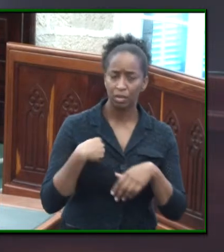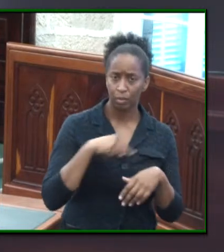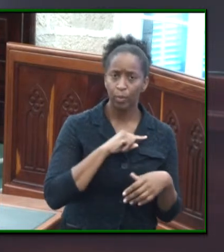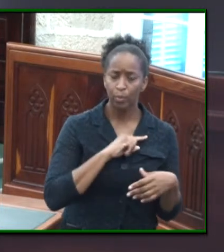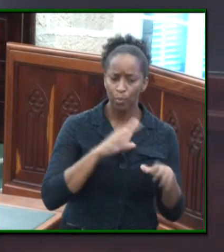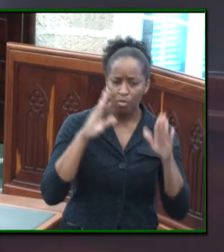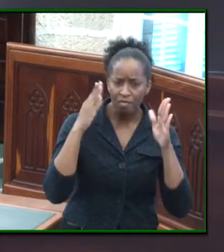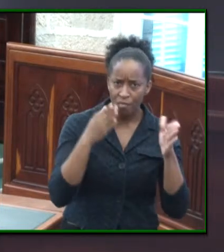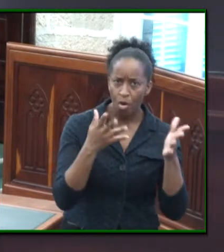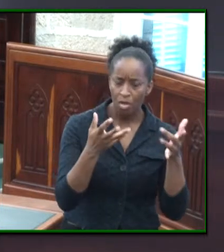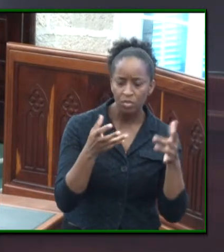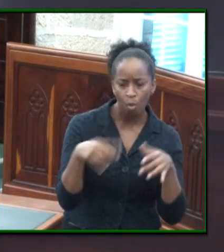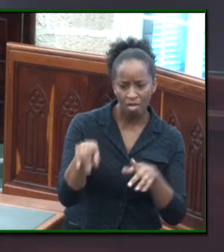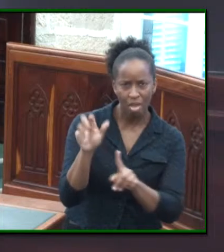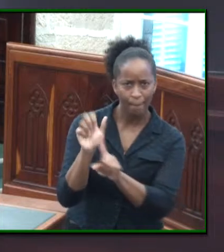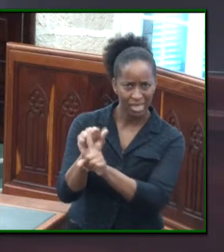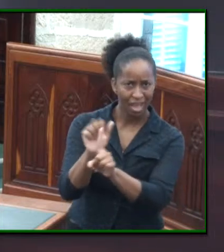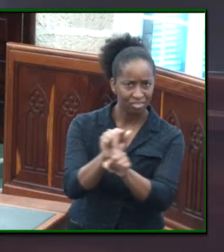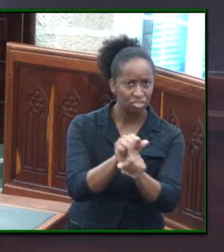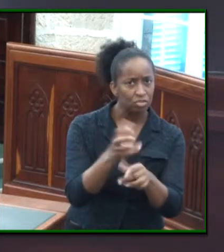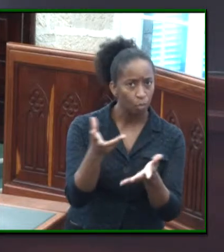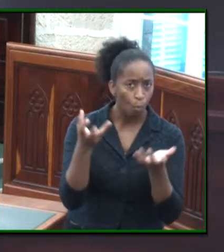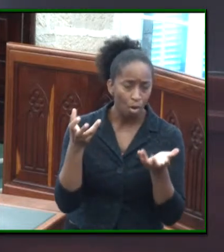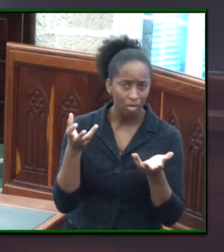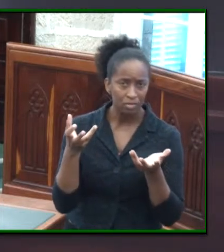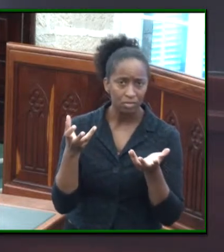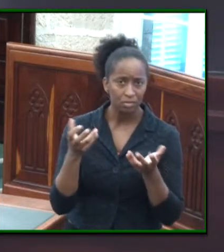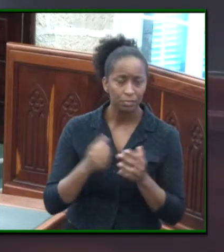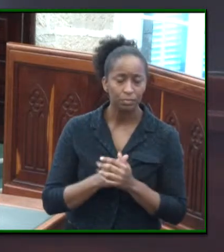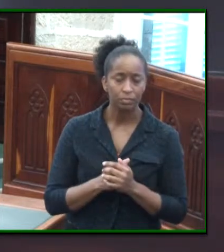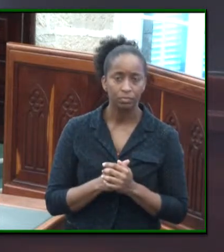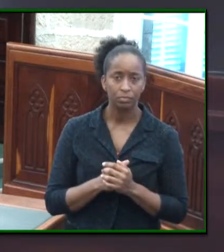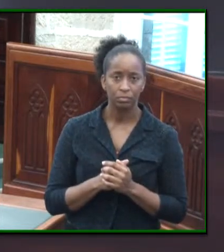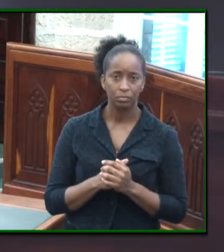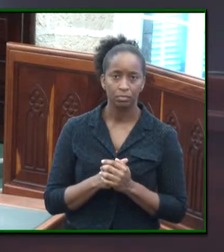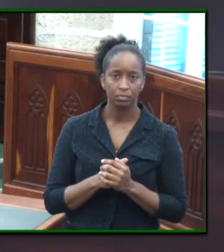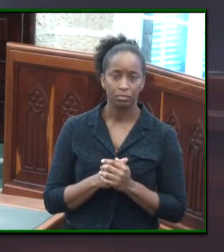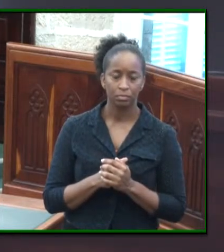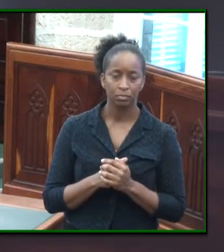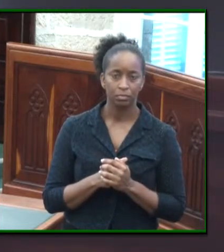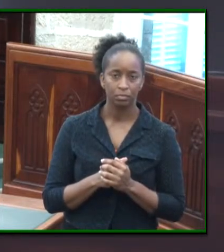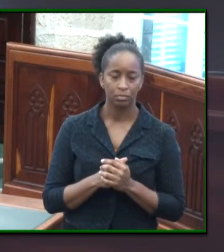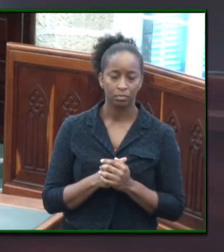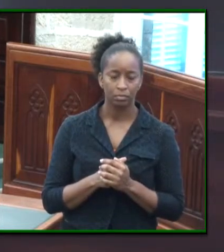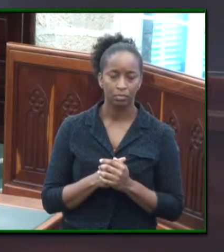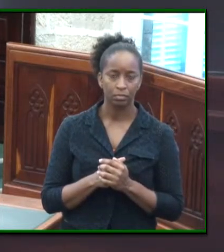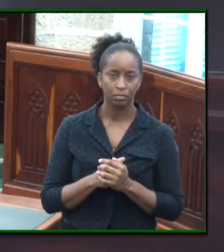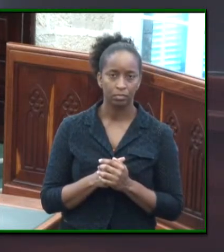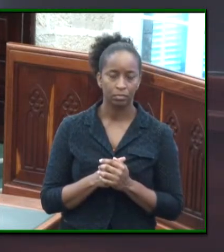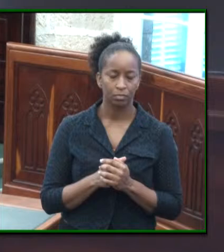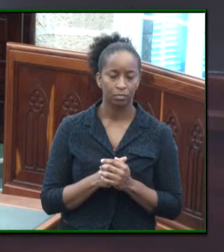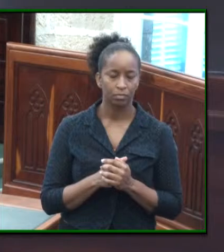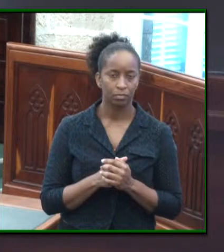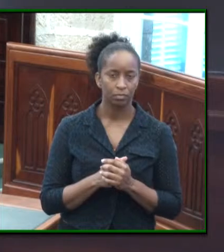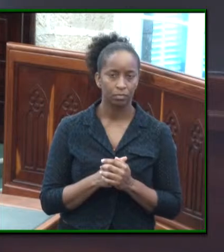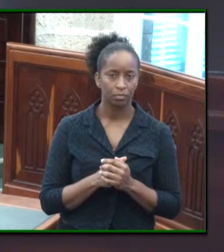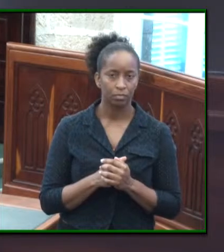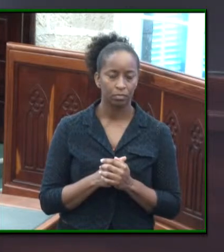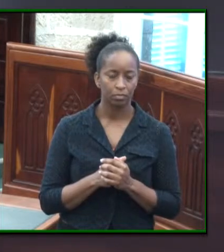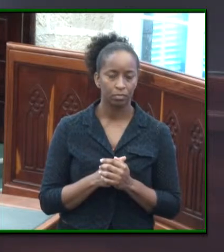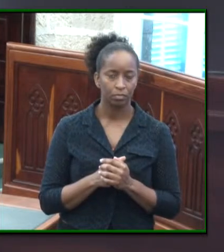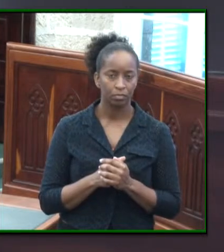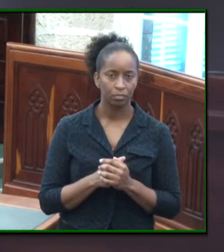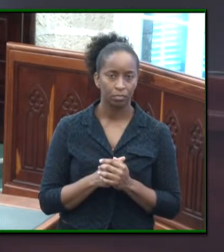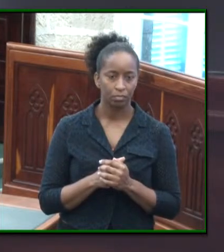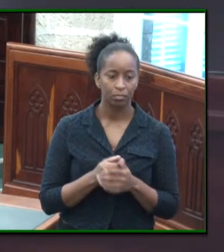reassure them that we would address all matters coming to us And now that it has been mentioned